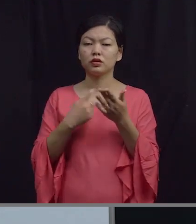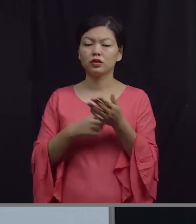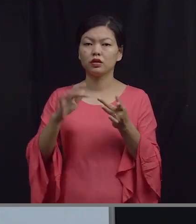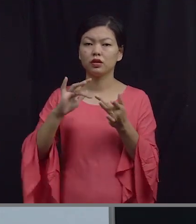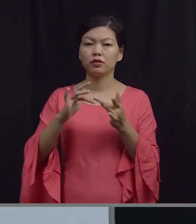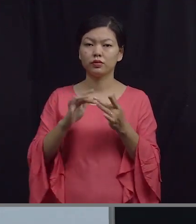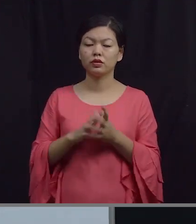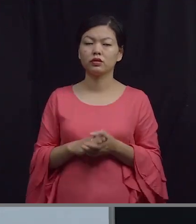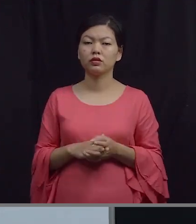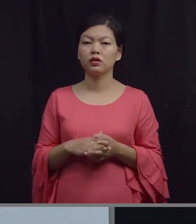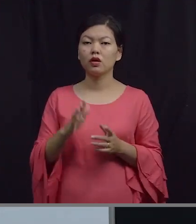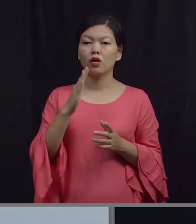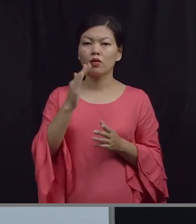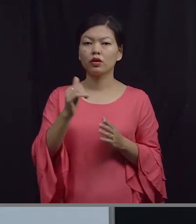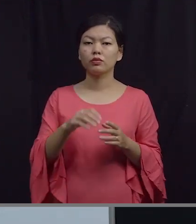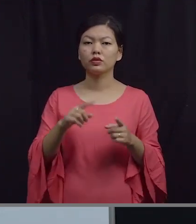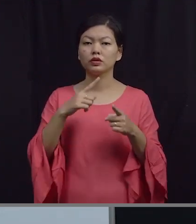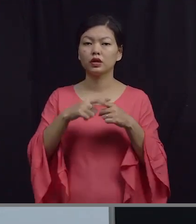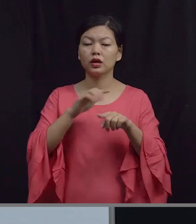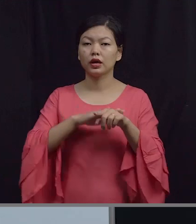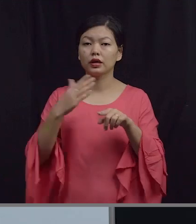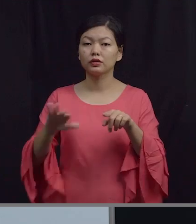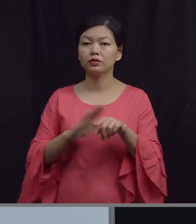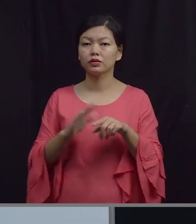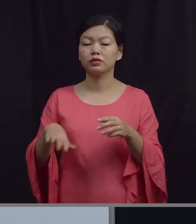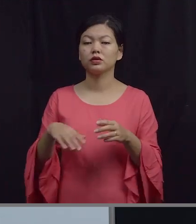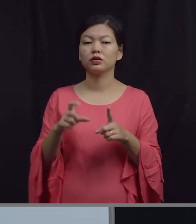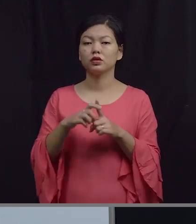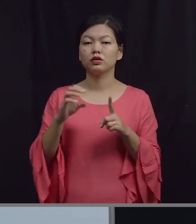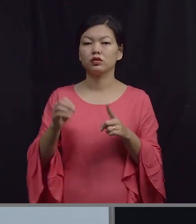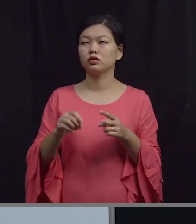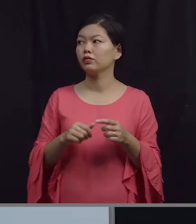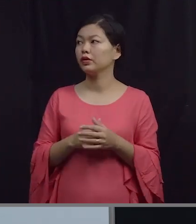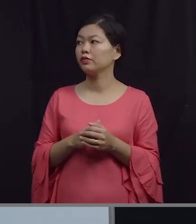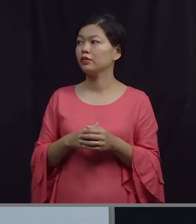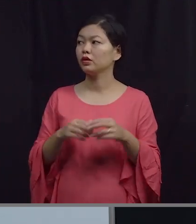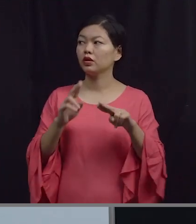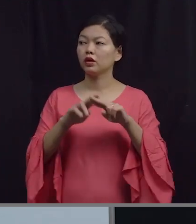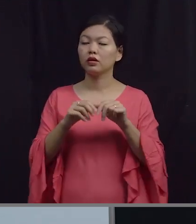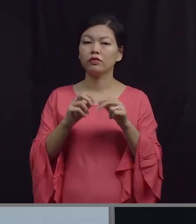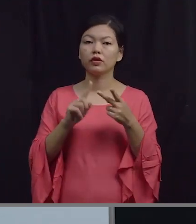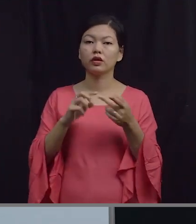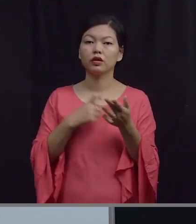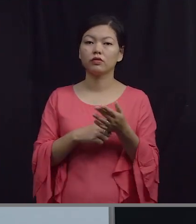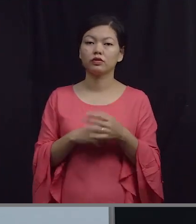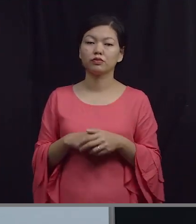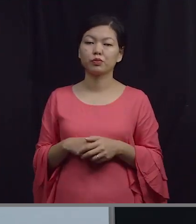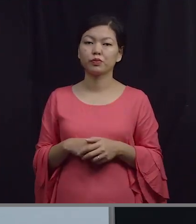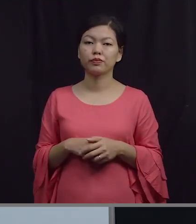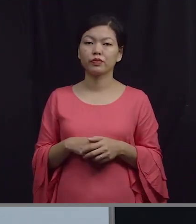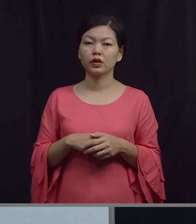because the whole apparatus or experiment has been done in the air medium. Okay, now come to the question 9.8, page